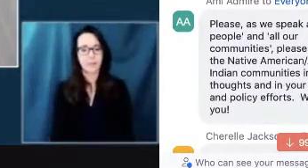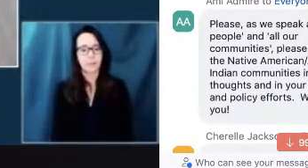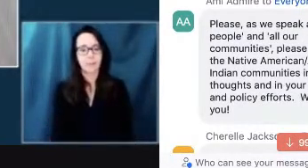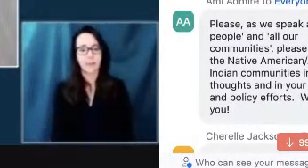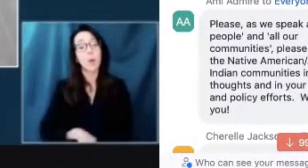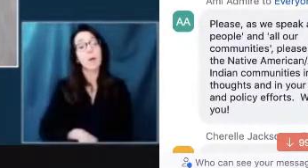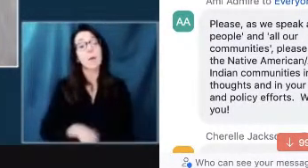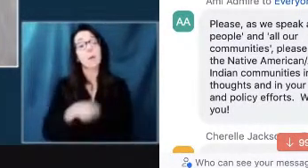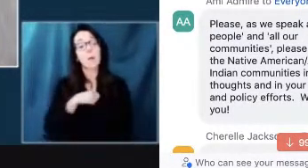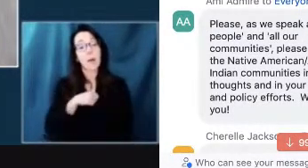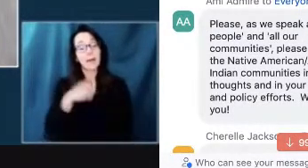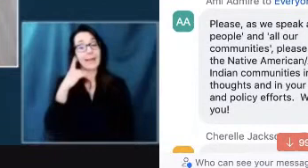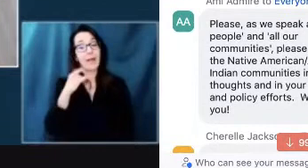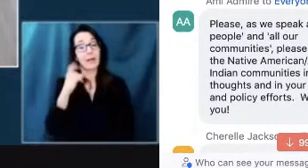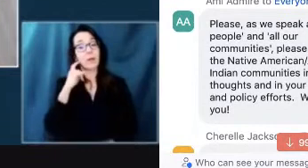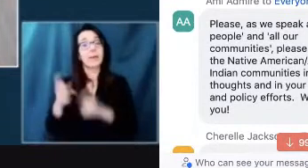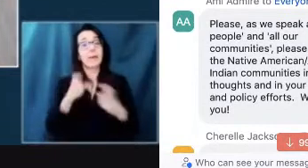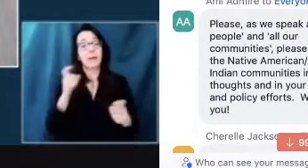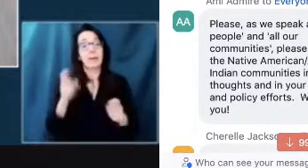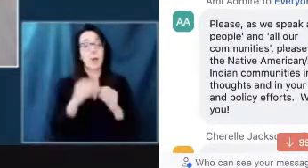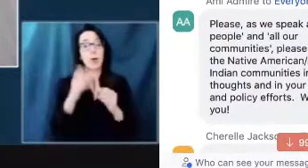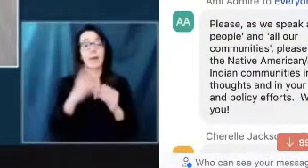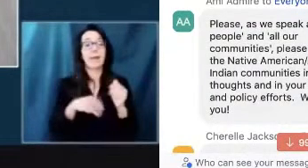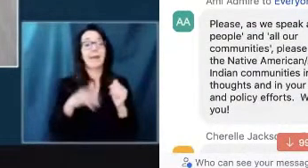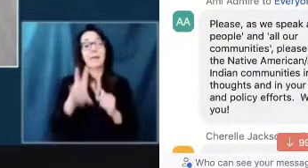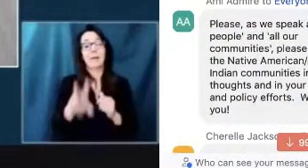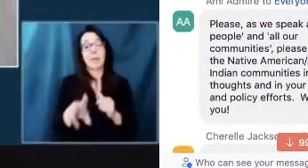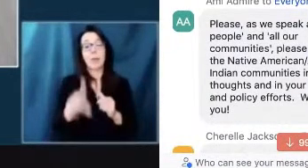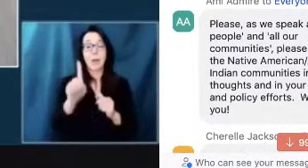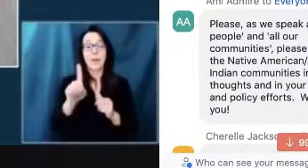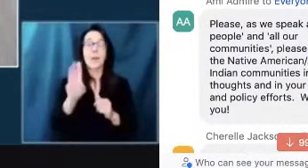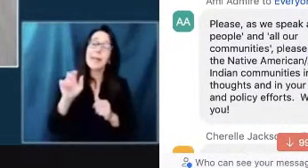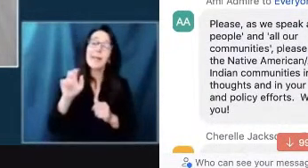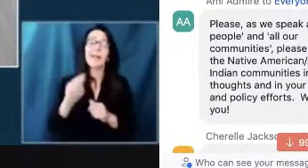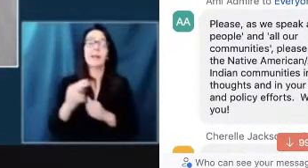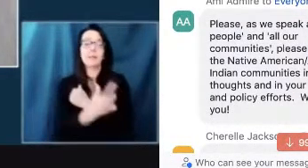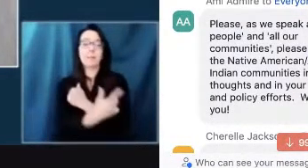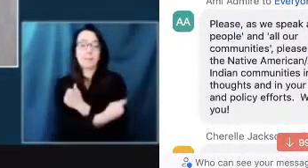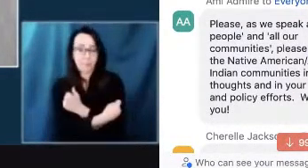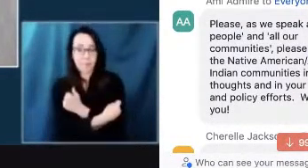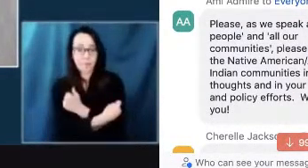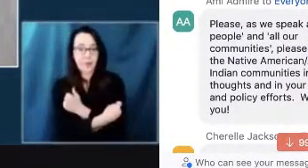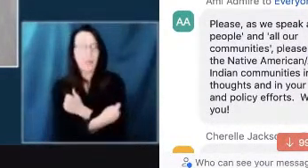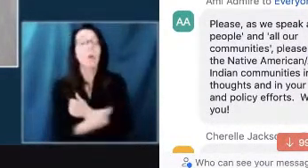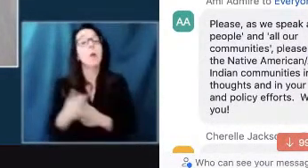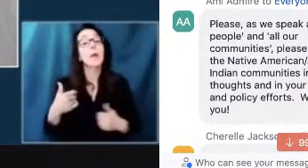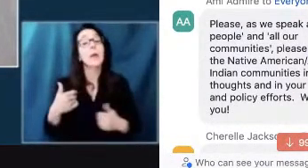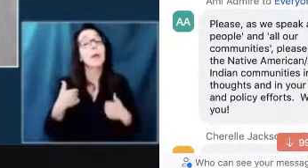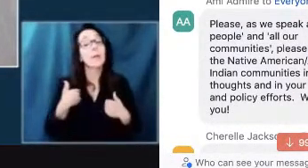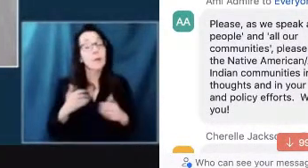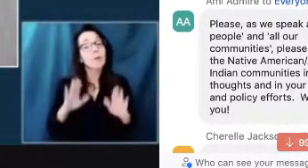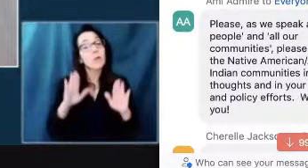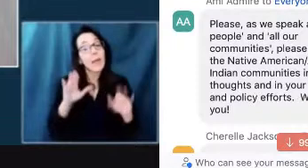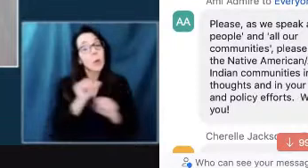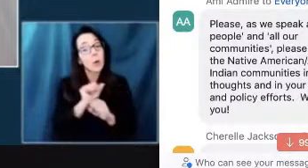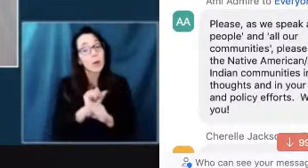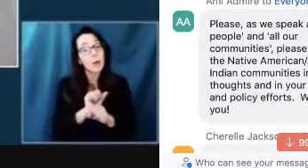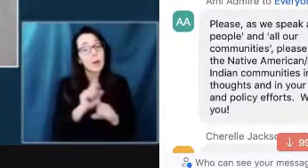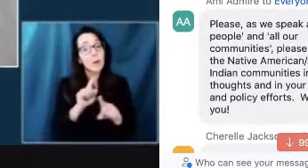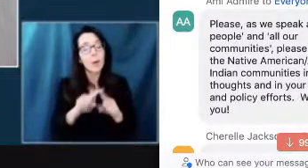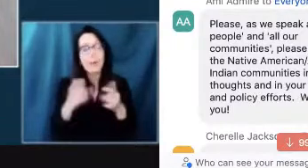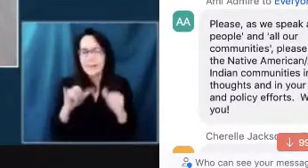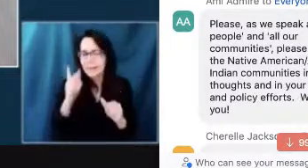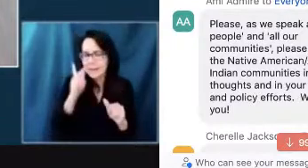than 71 million COVID vaccines. And although we have done great work, when we see the data that shows that